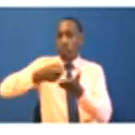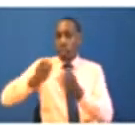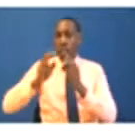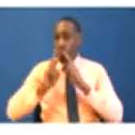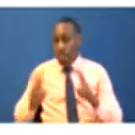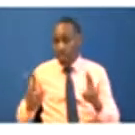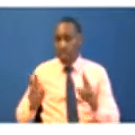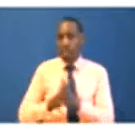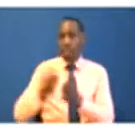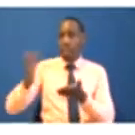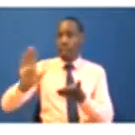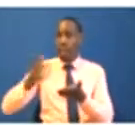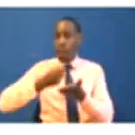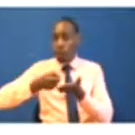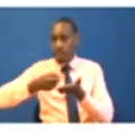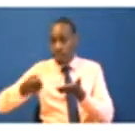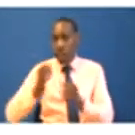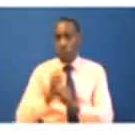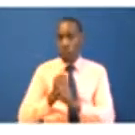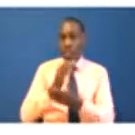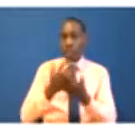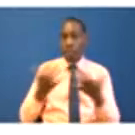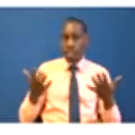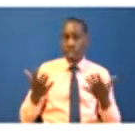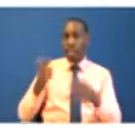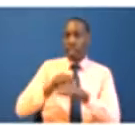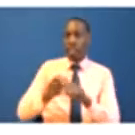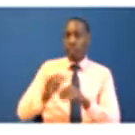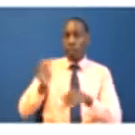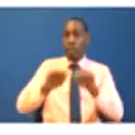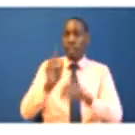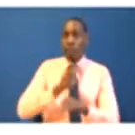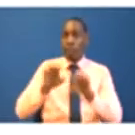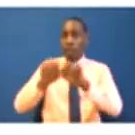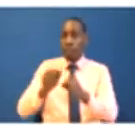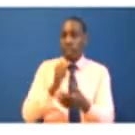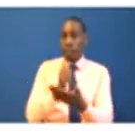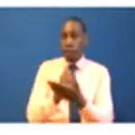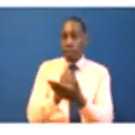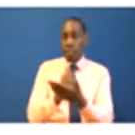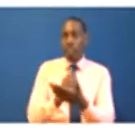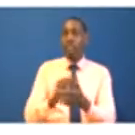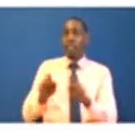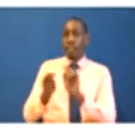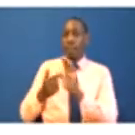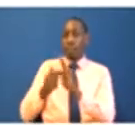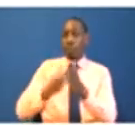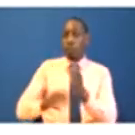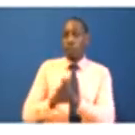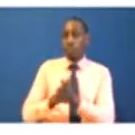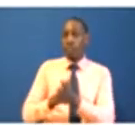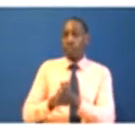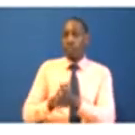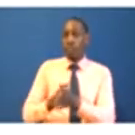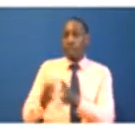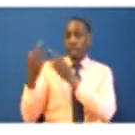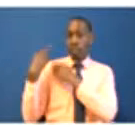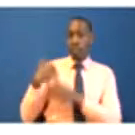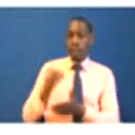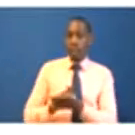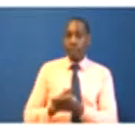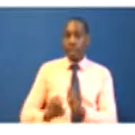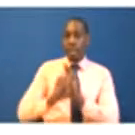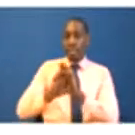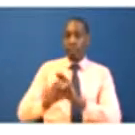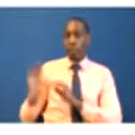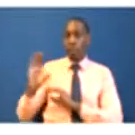peace to sign to doing certain things once they get elected to office and there's accountability when it comes to that through let's say civil